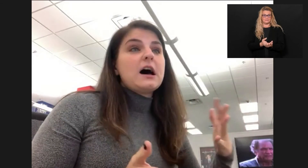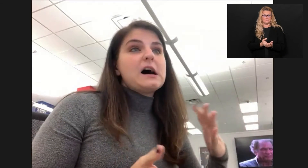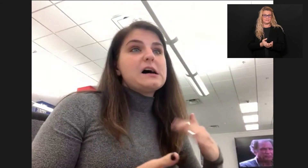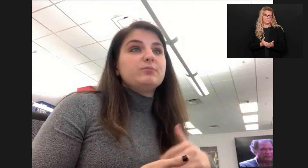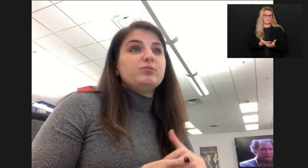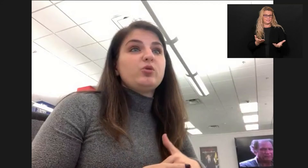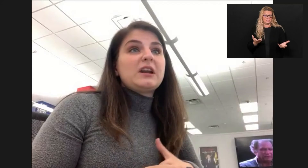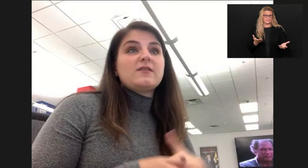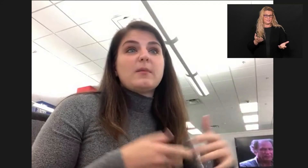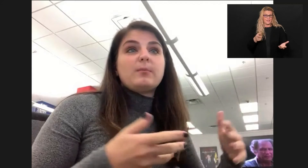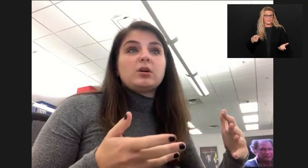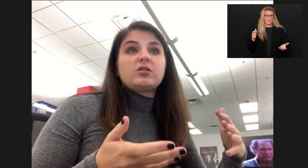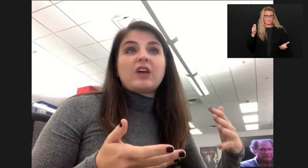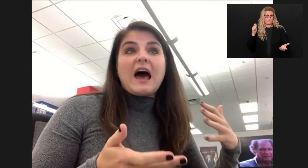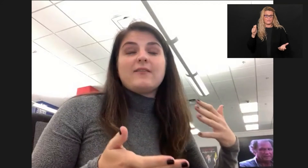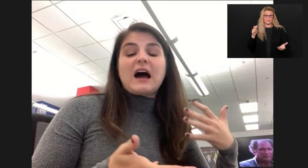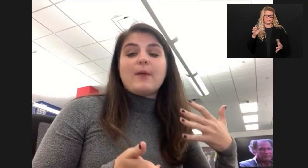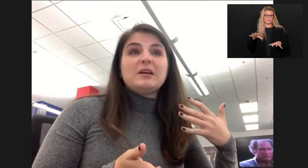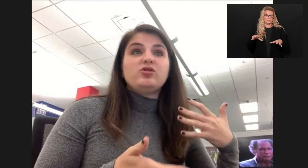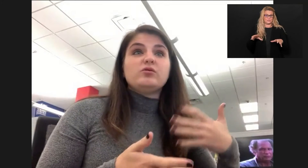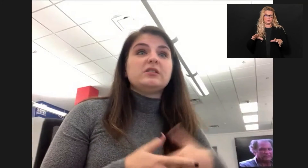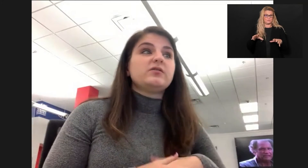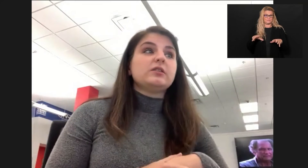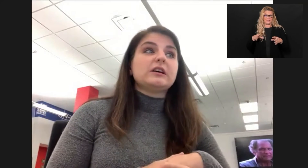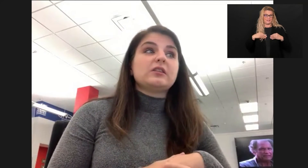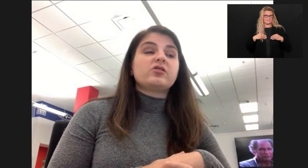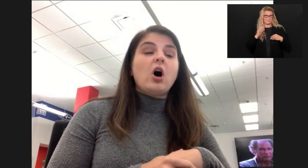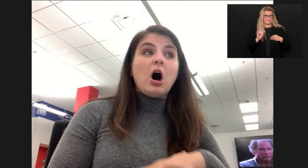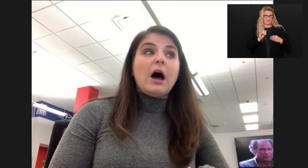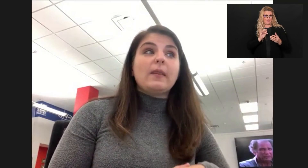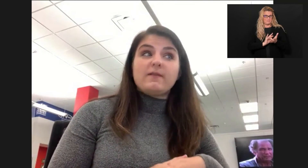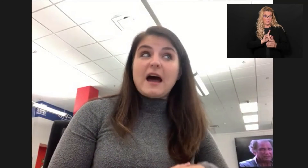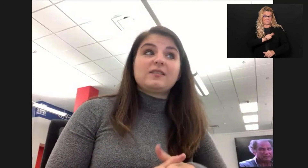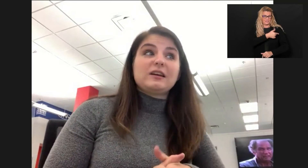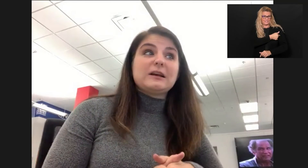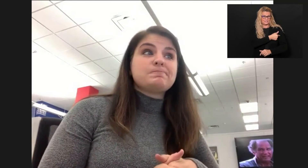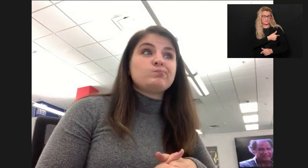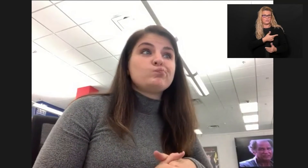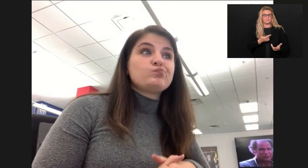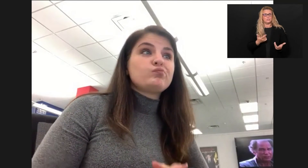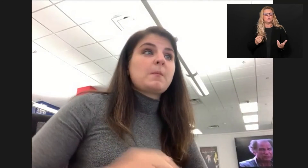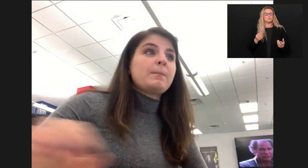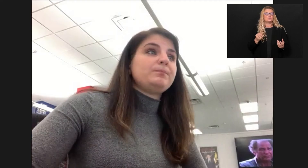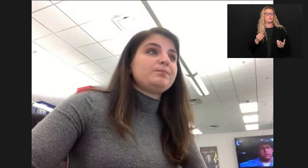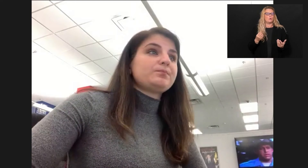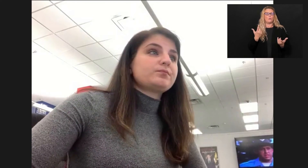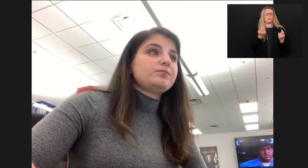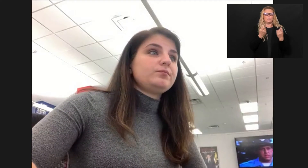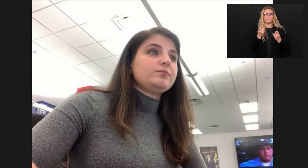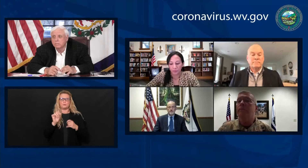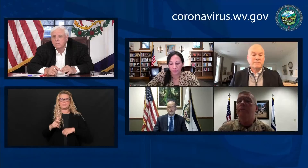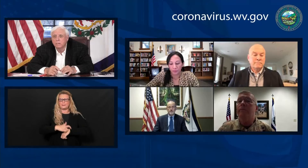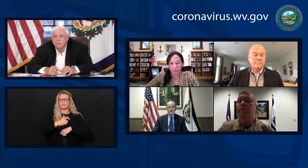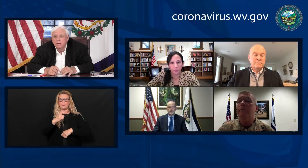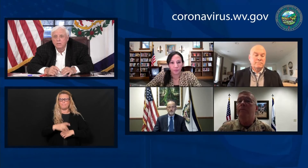decline. Do any of the members have a comment to these feelings on the vaccine?